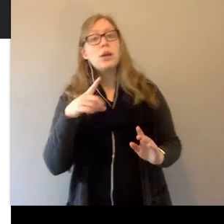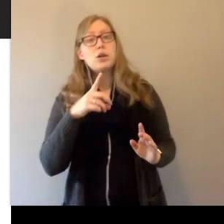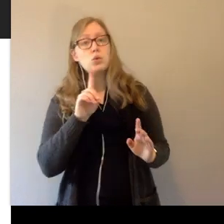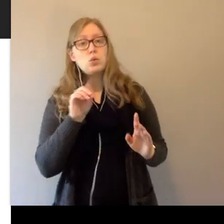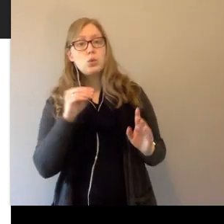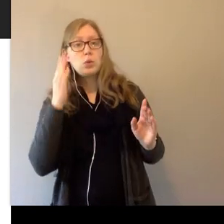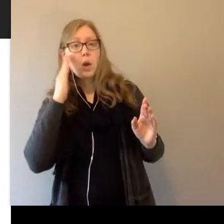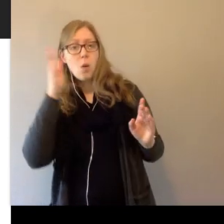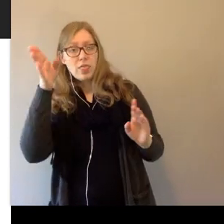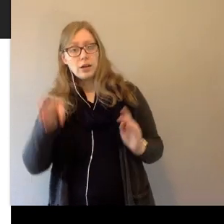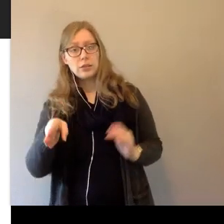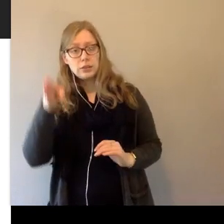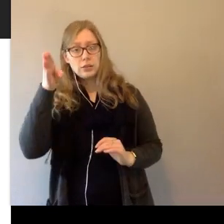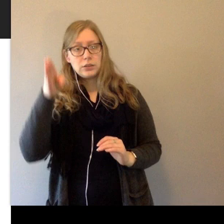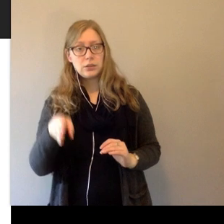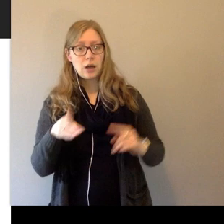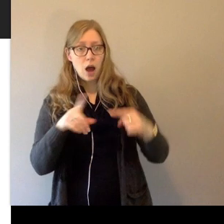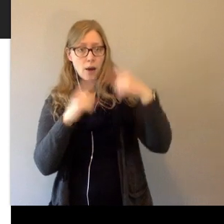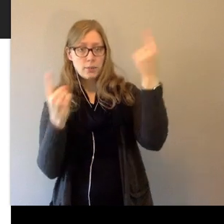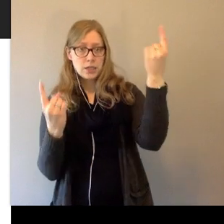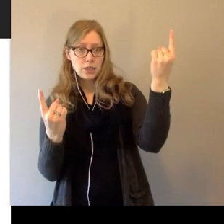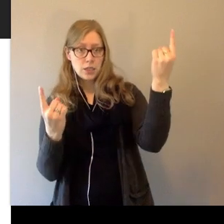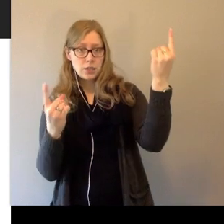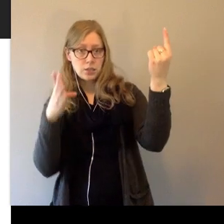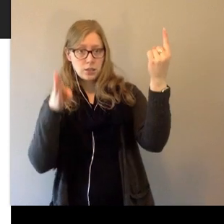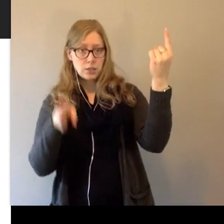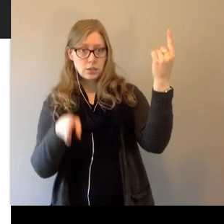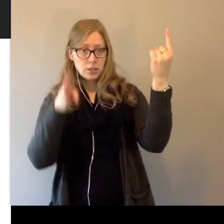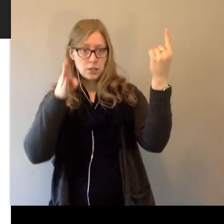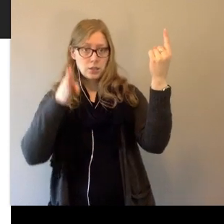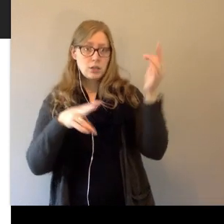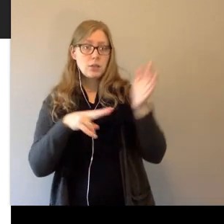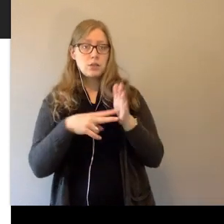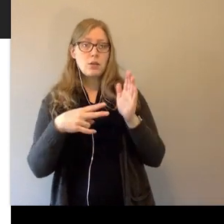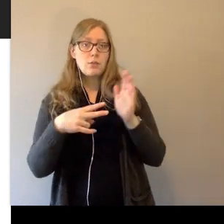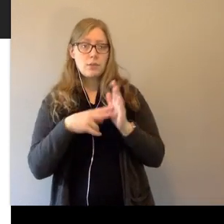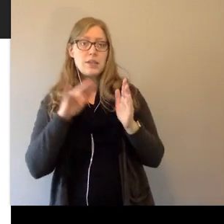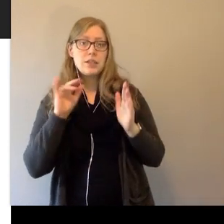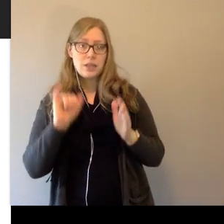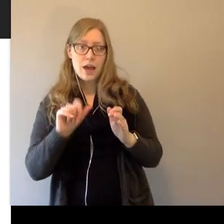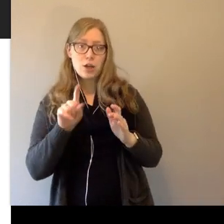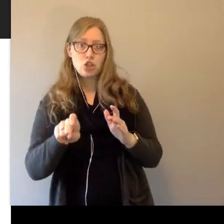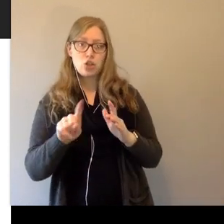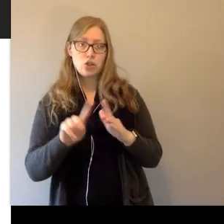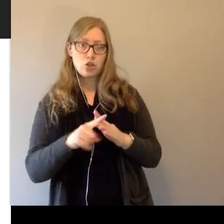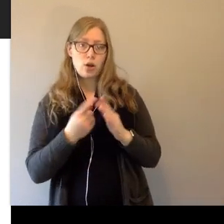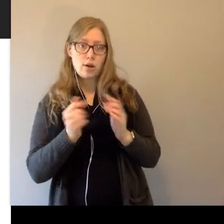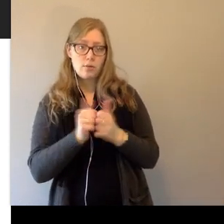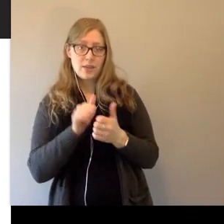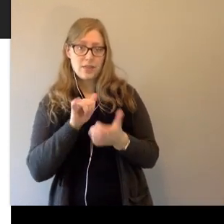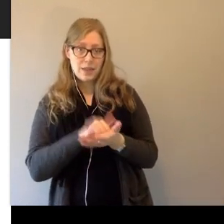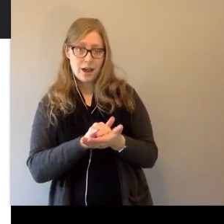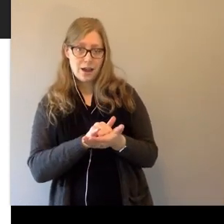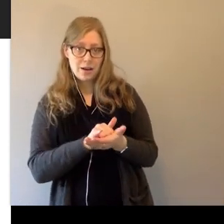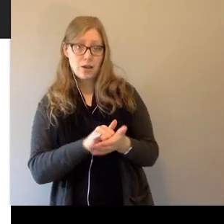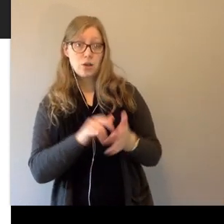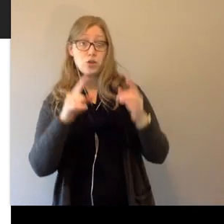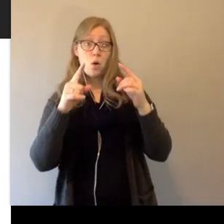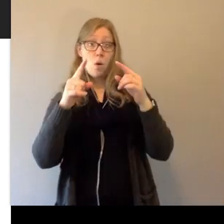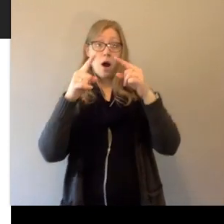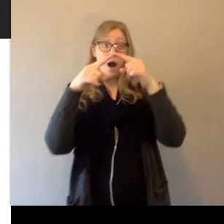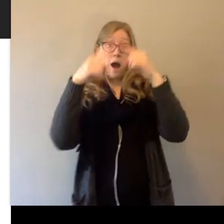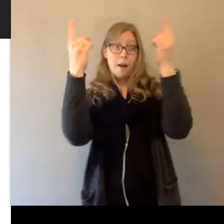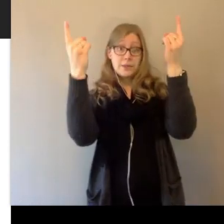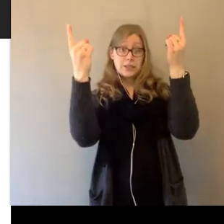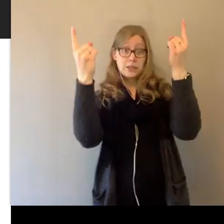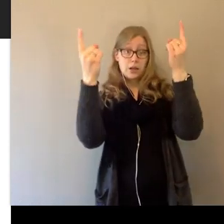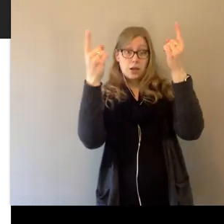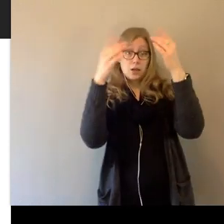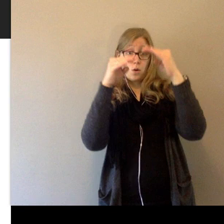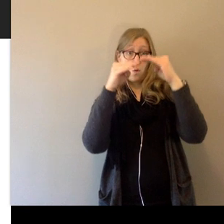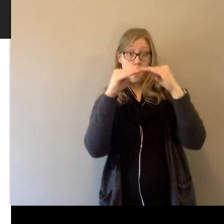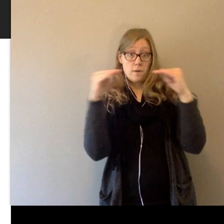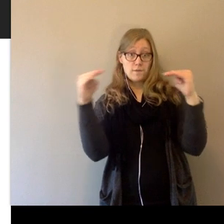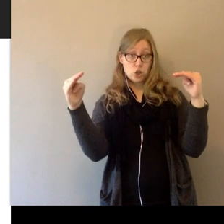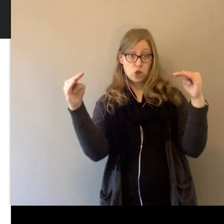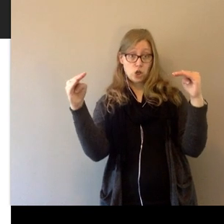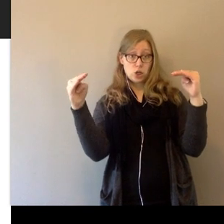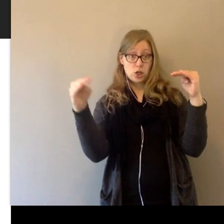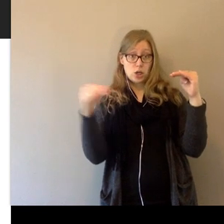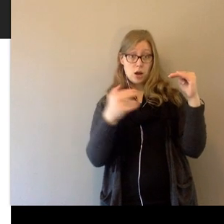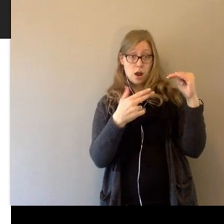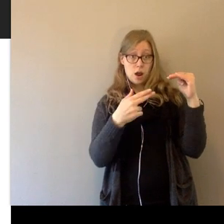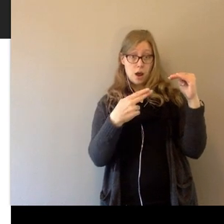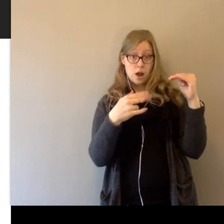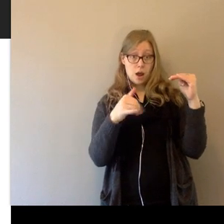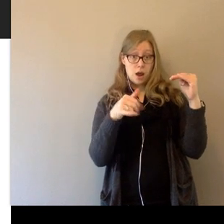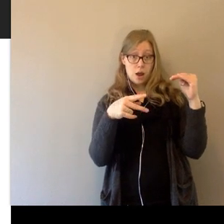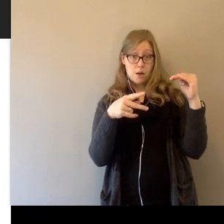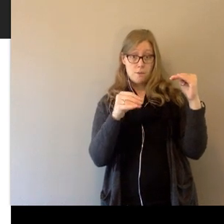ratio to start with. And so we're going to say opposite over hypotenuse. And if I look that